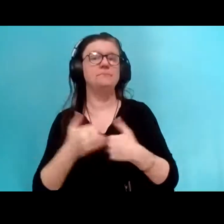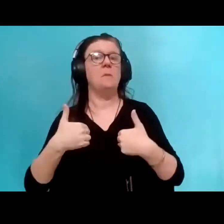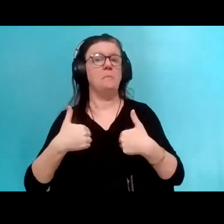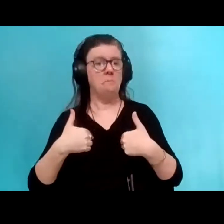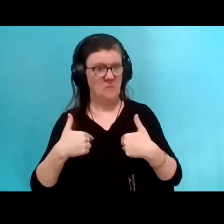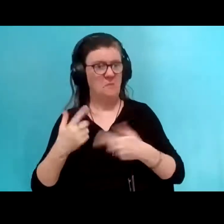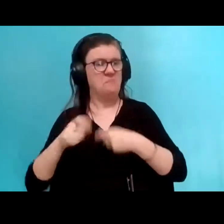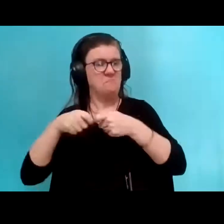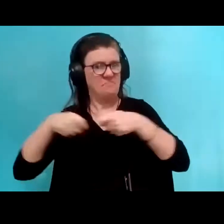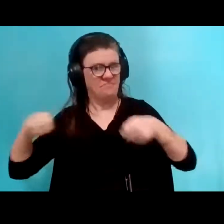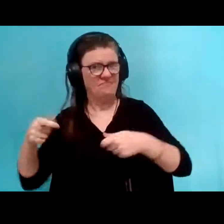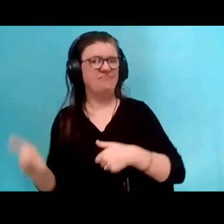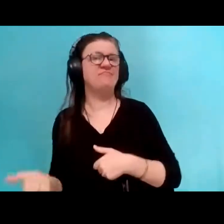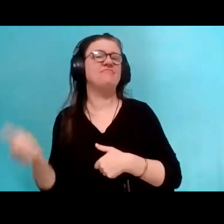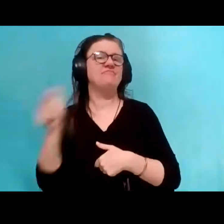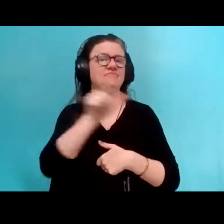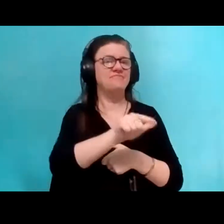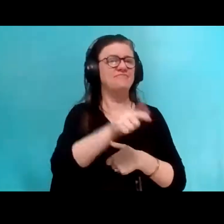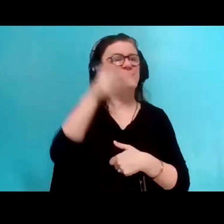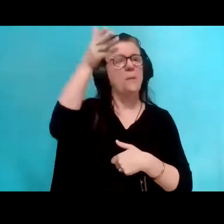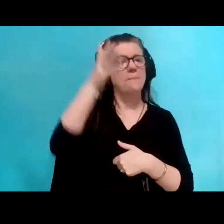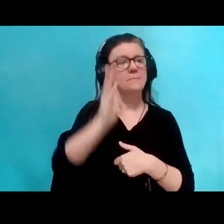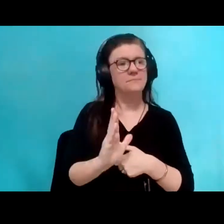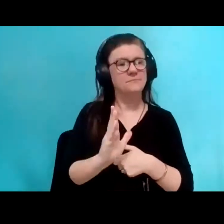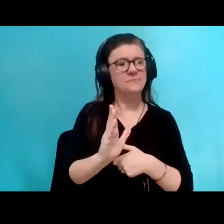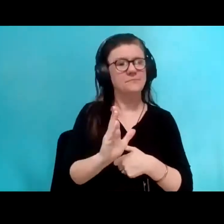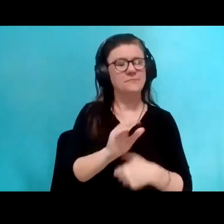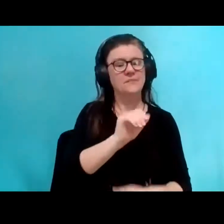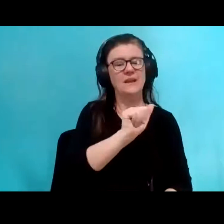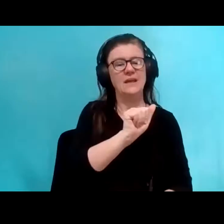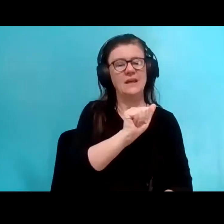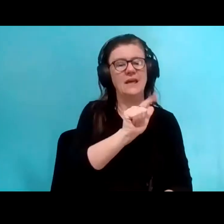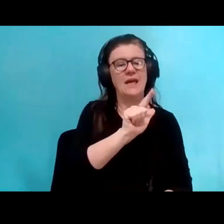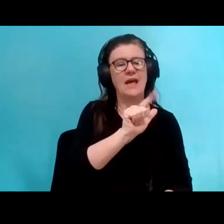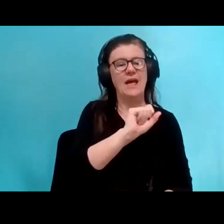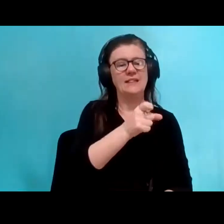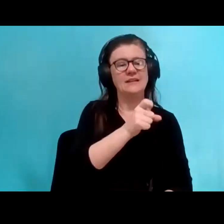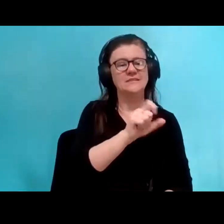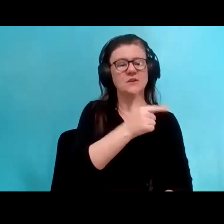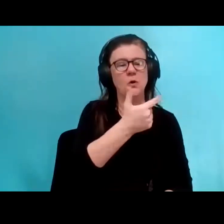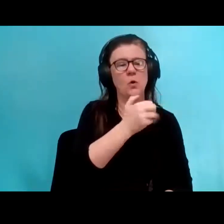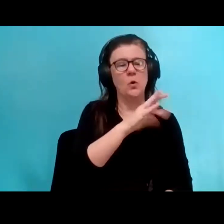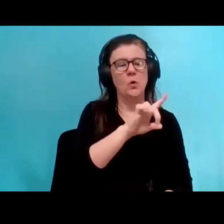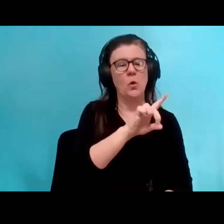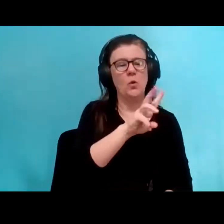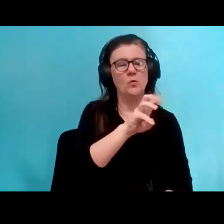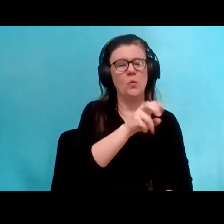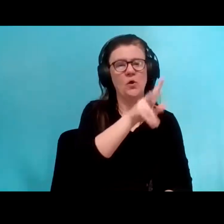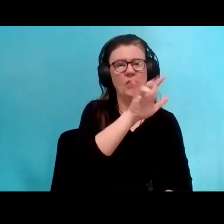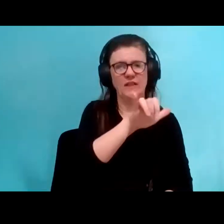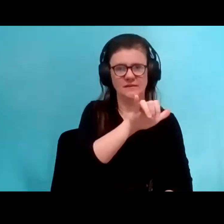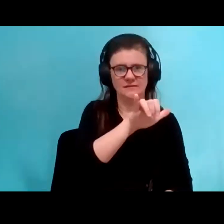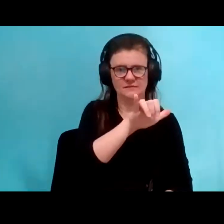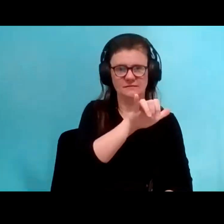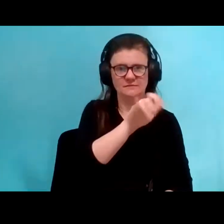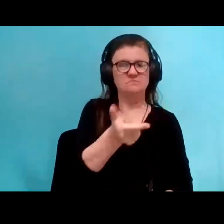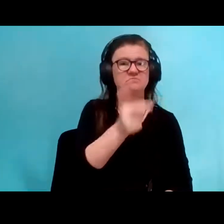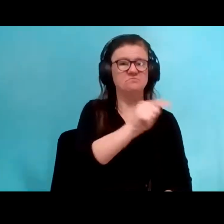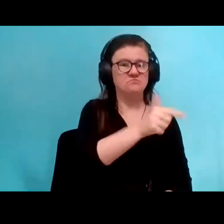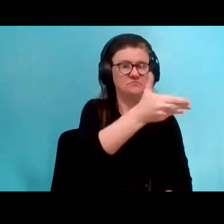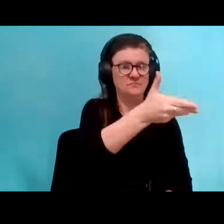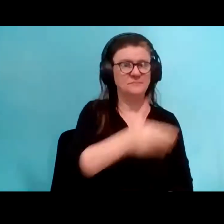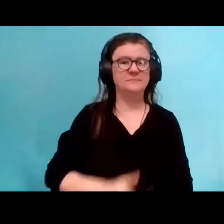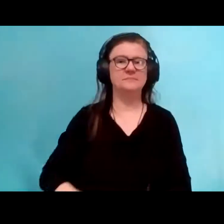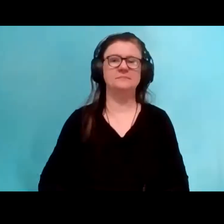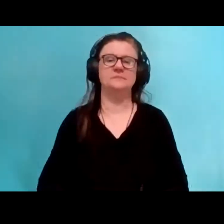further ado, I'd like to pass to our first panelist, Alex Goldworthy of HelpAge International. Alex, the floor is yours.